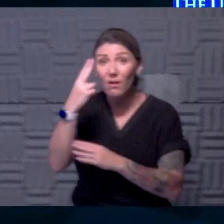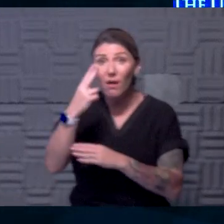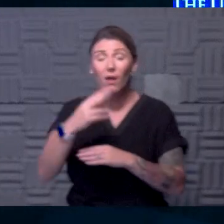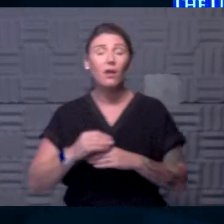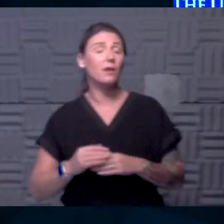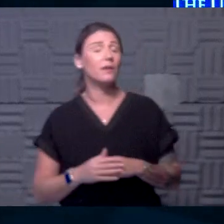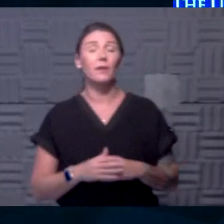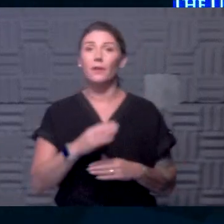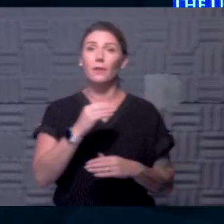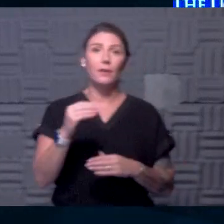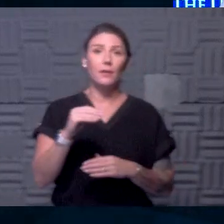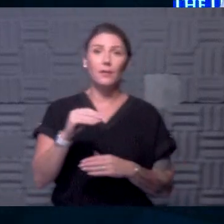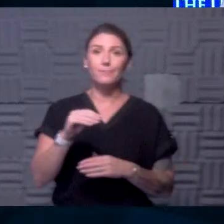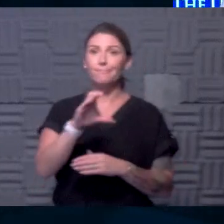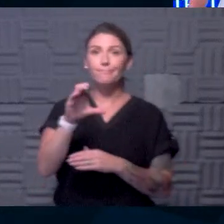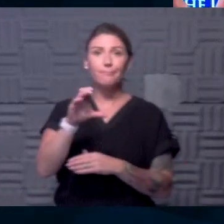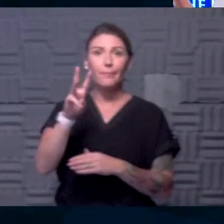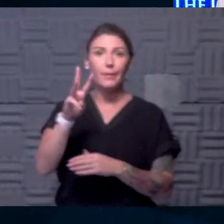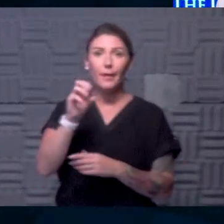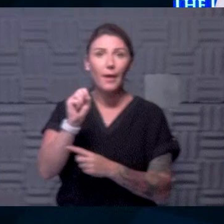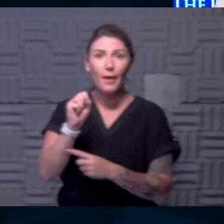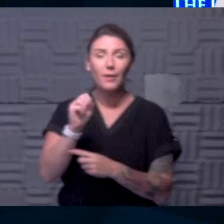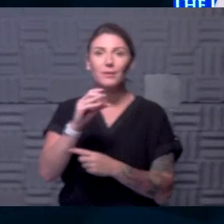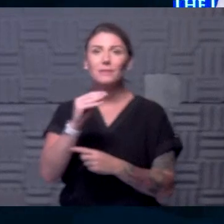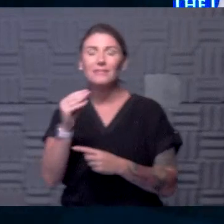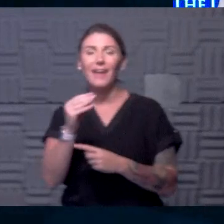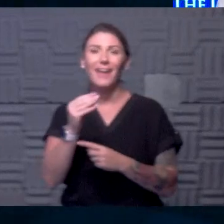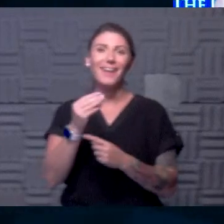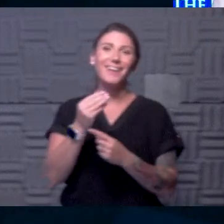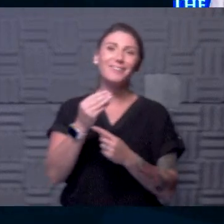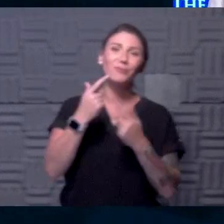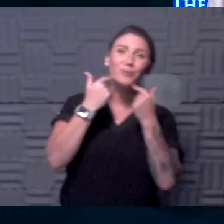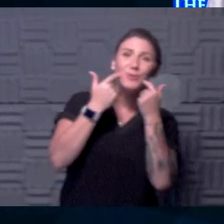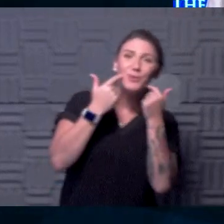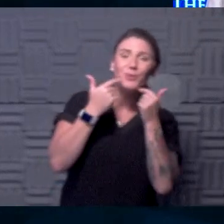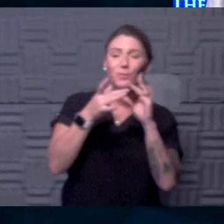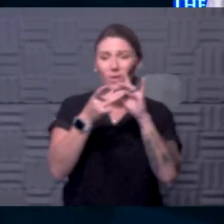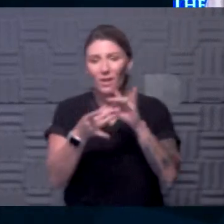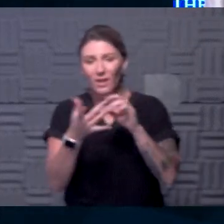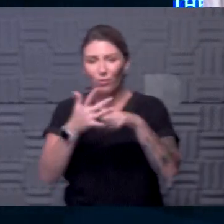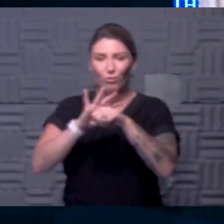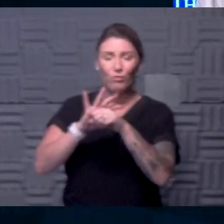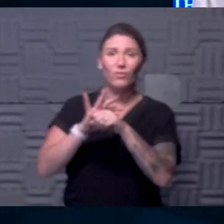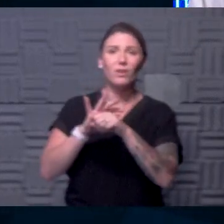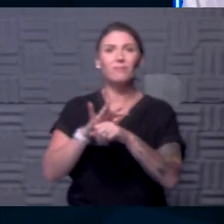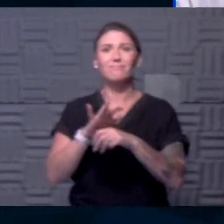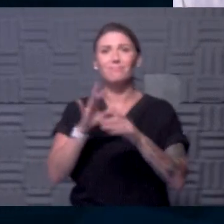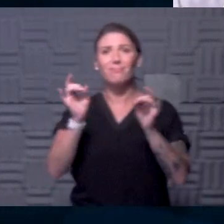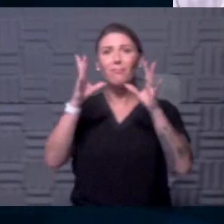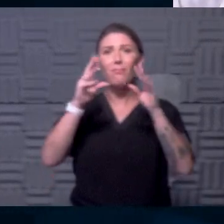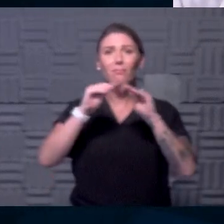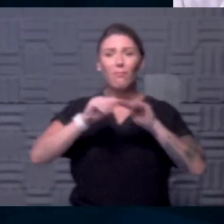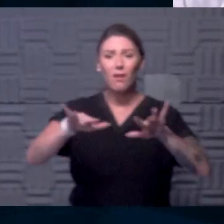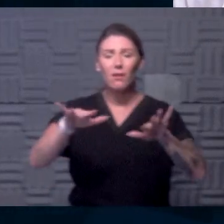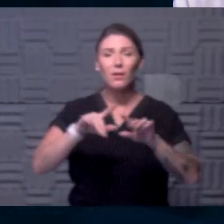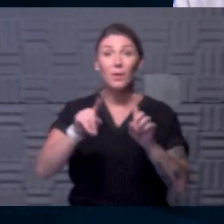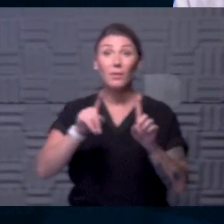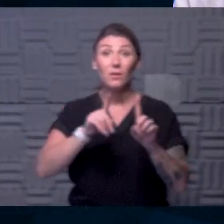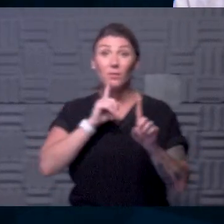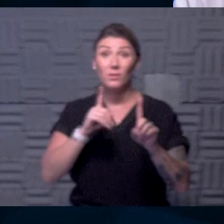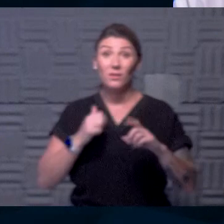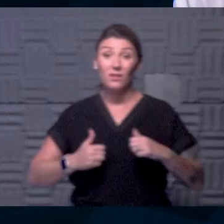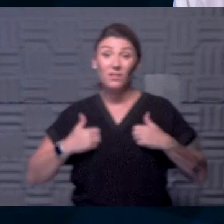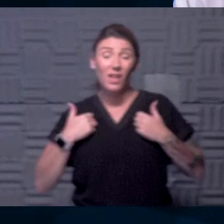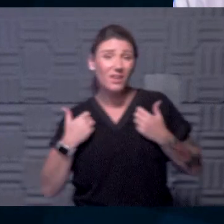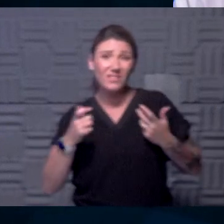to, cows, just so we can kind of put some humor into the COVID pandemic. But the reality is it's